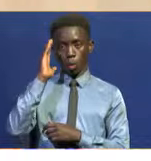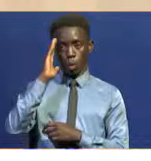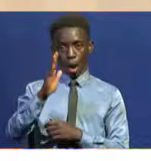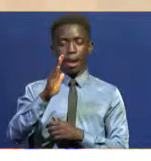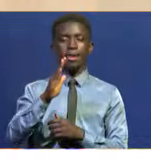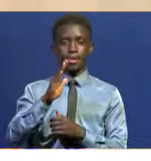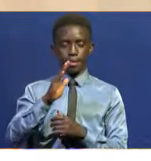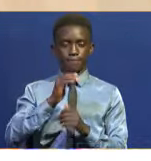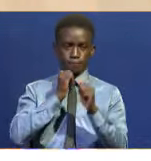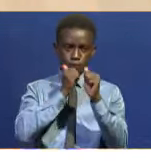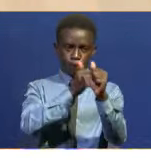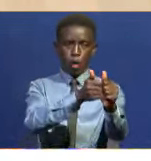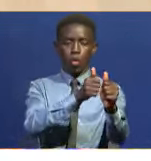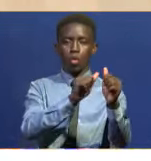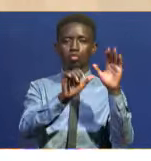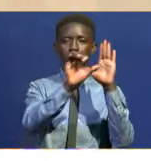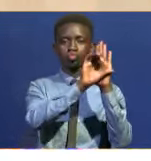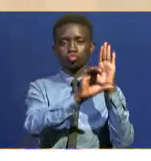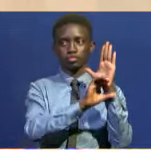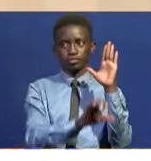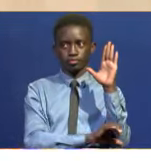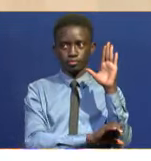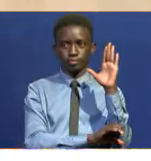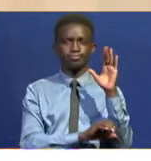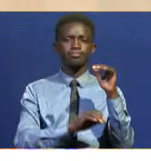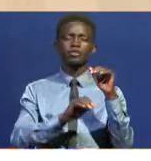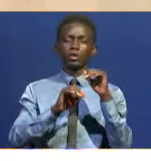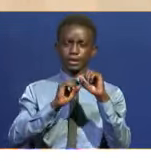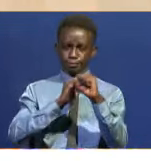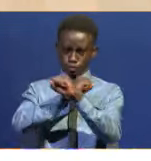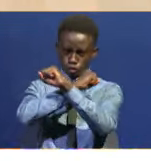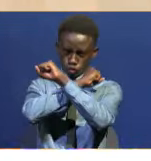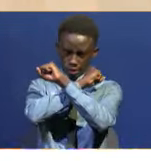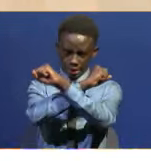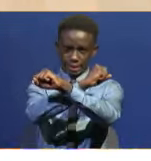Constitution, protect it with their zeal,